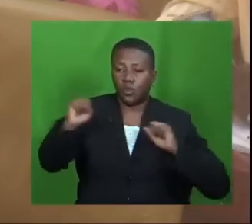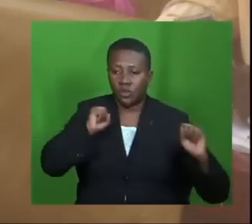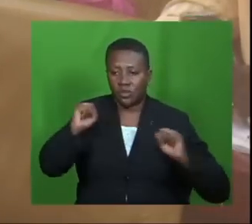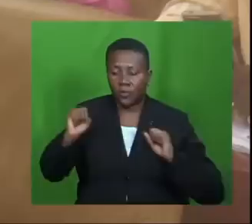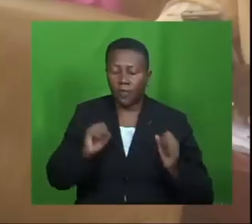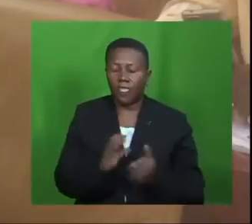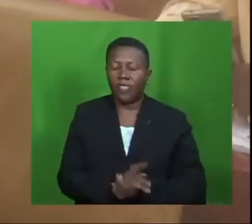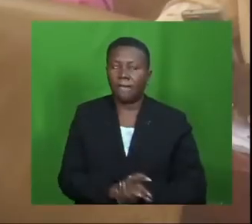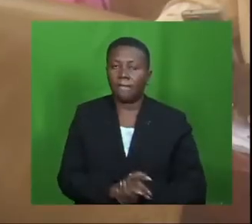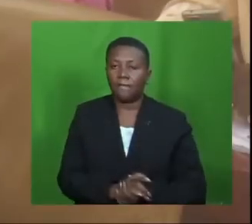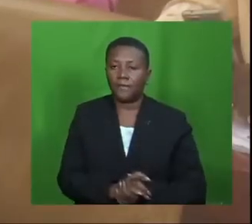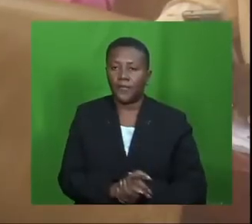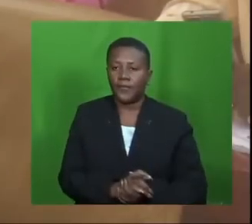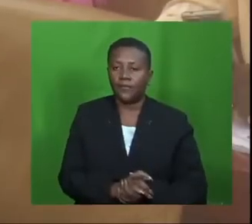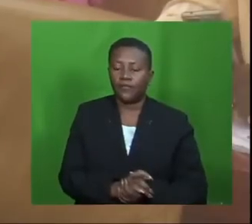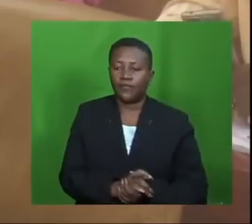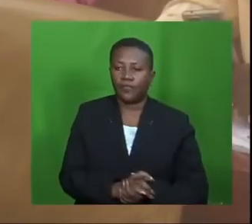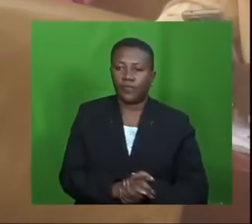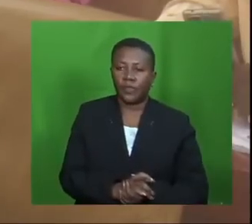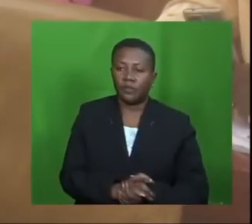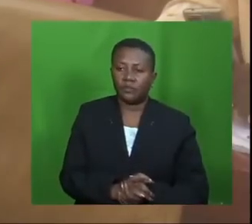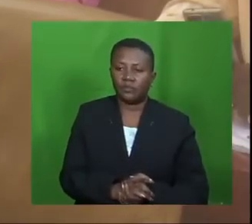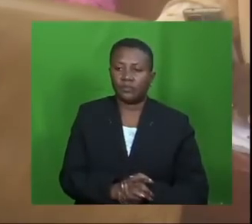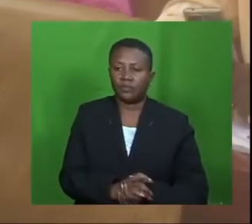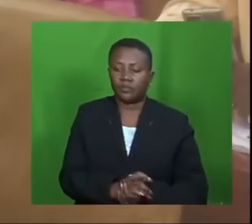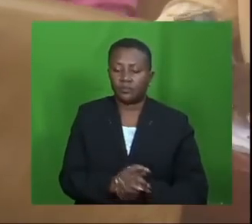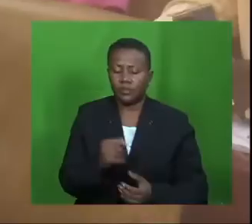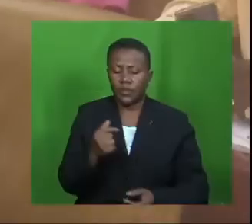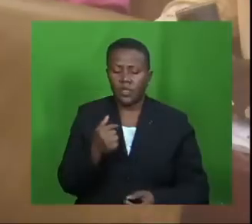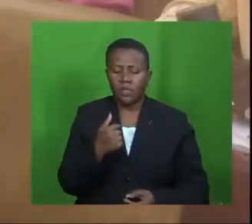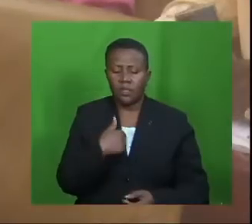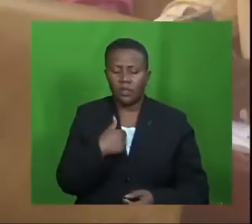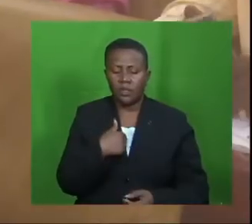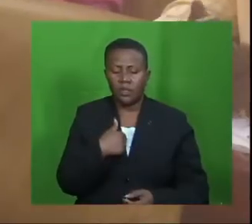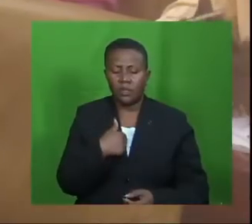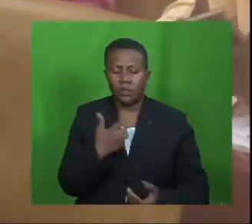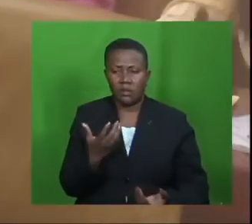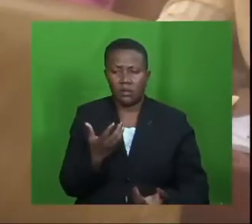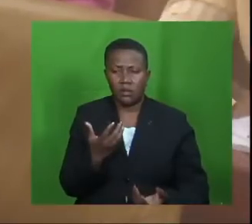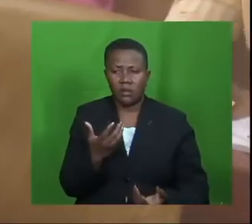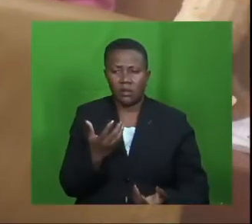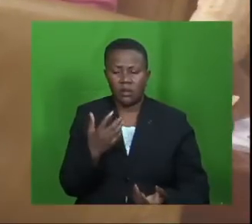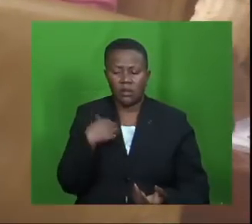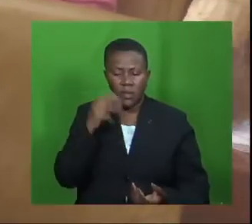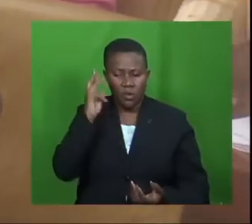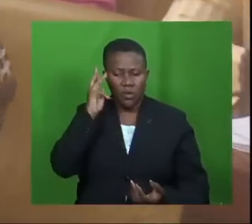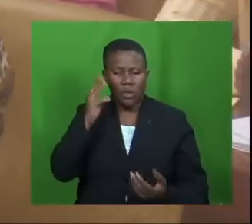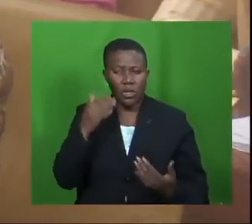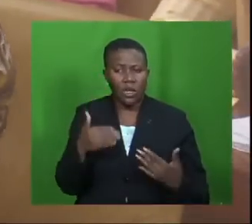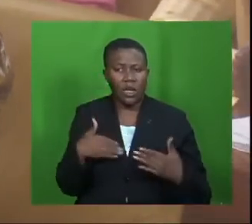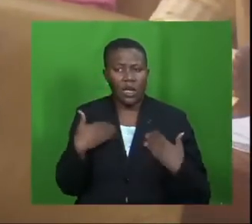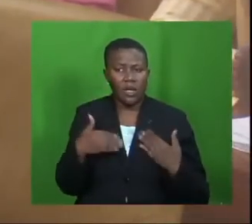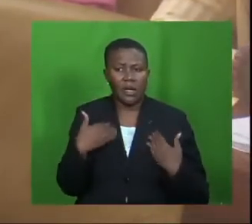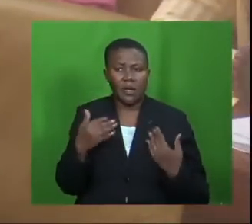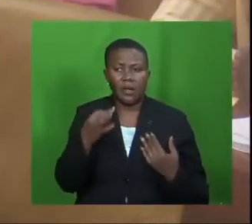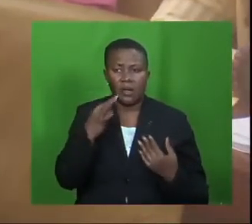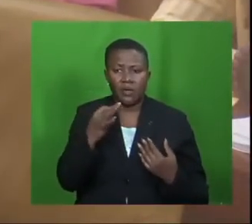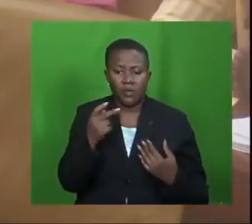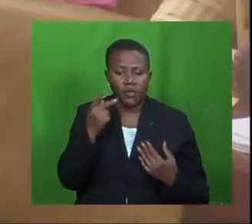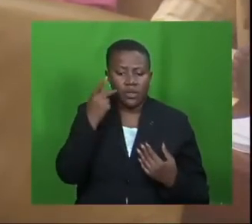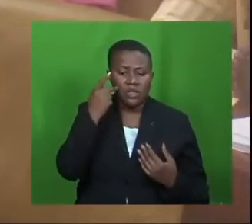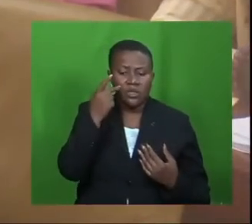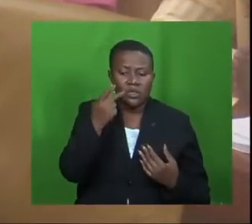Speaker, I would be happy to see, I would have been so happy to see the exact contribution